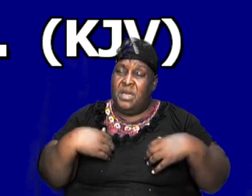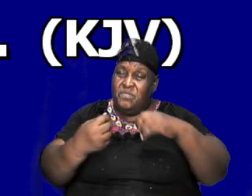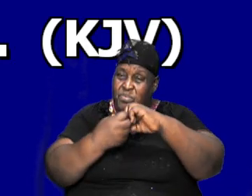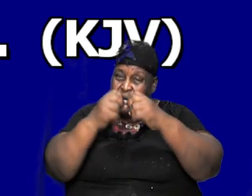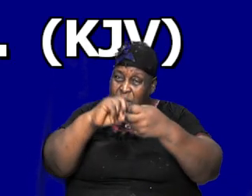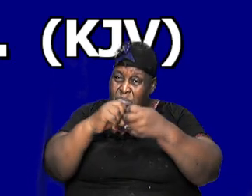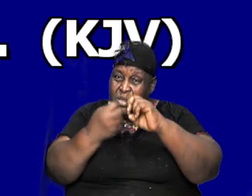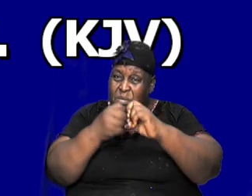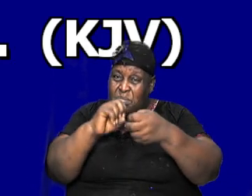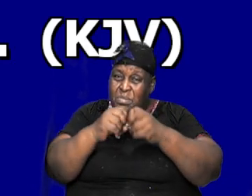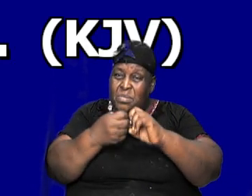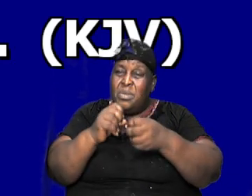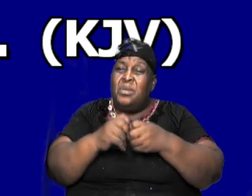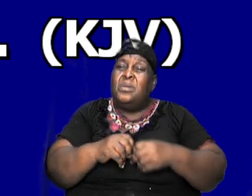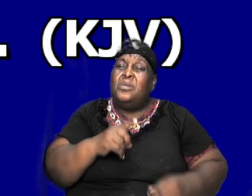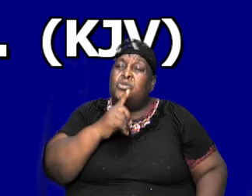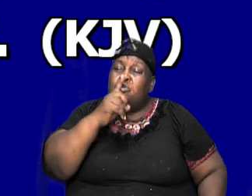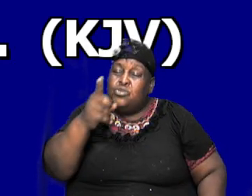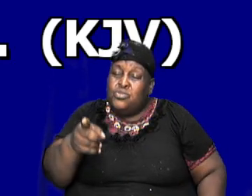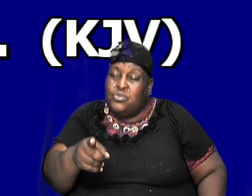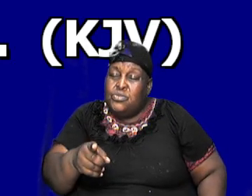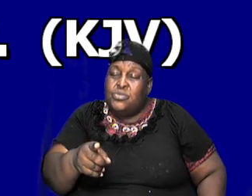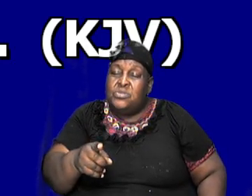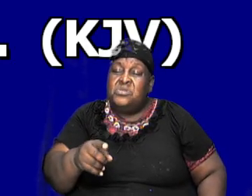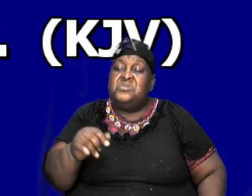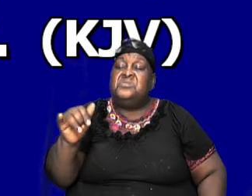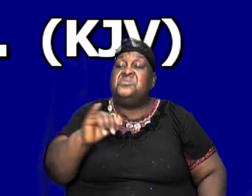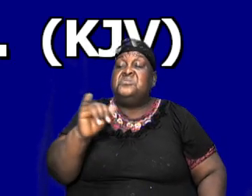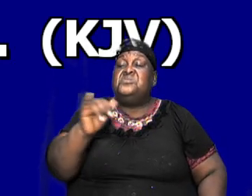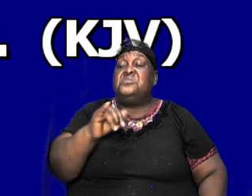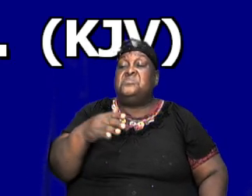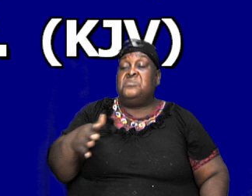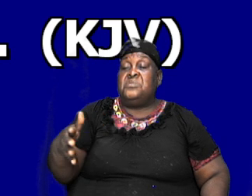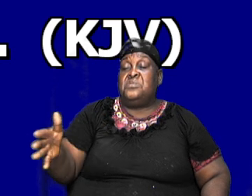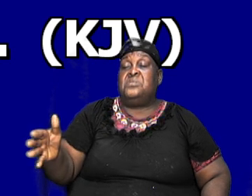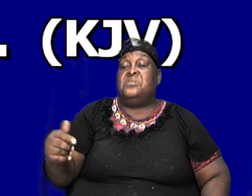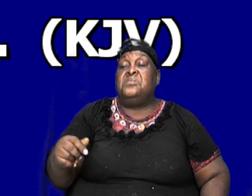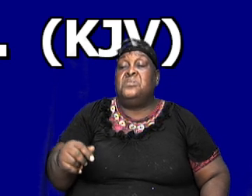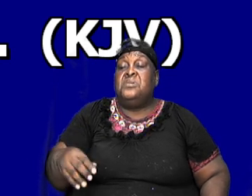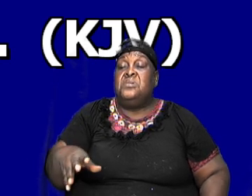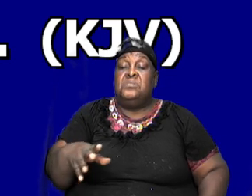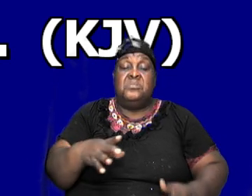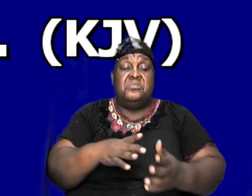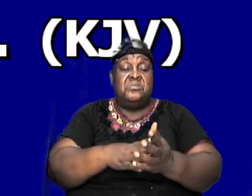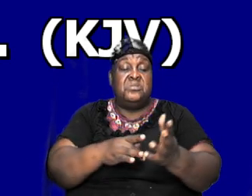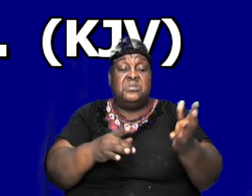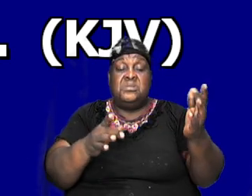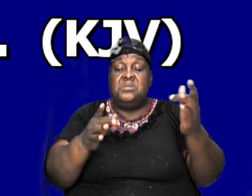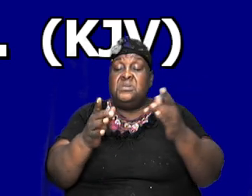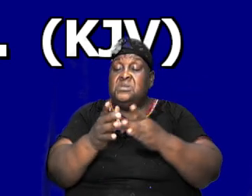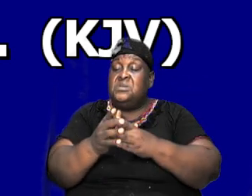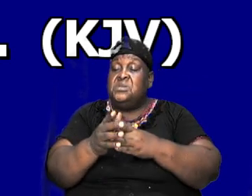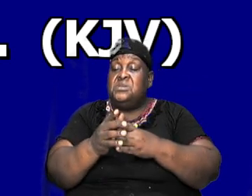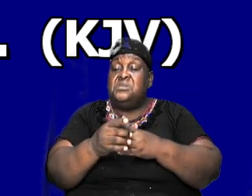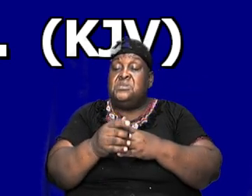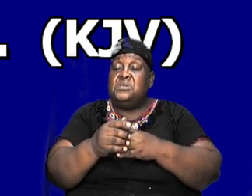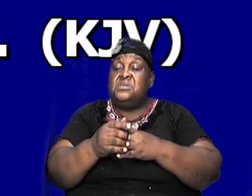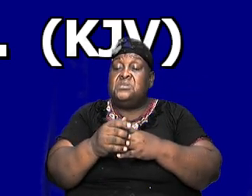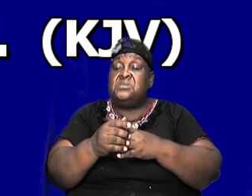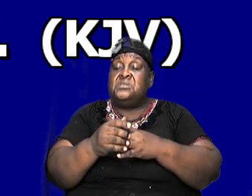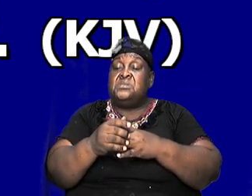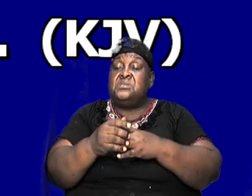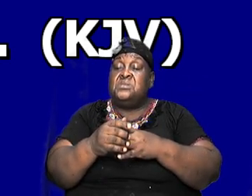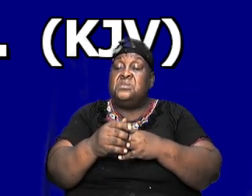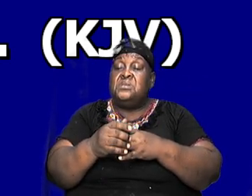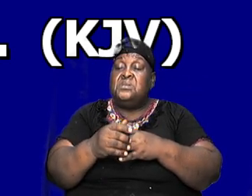can show that it's the same entity. And this is what happened now. Jesus put on flesh